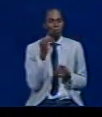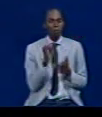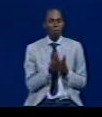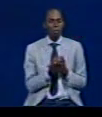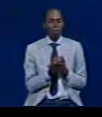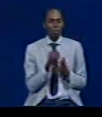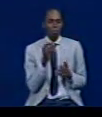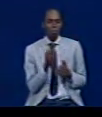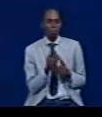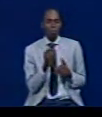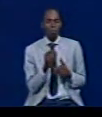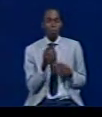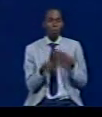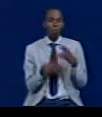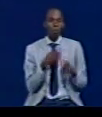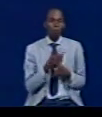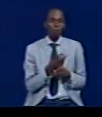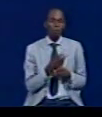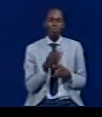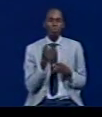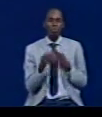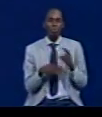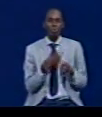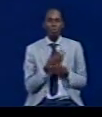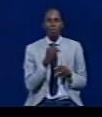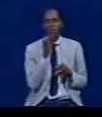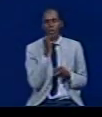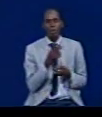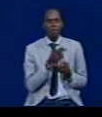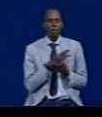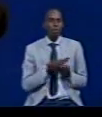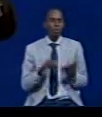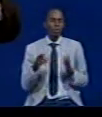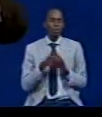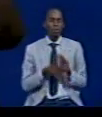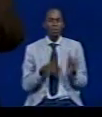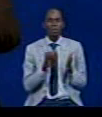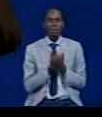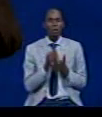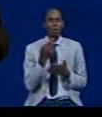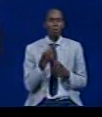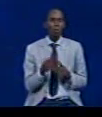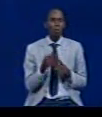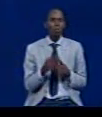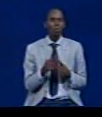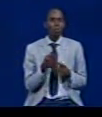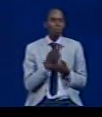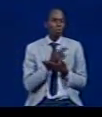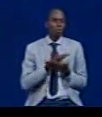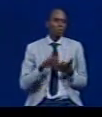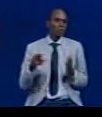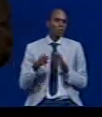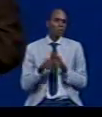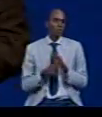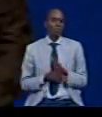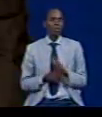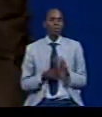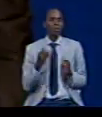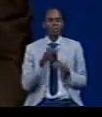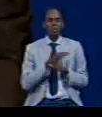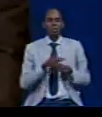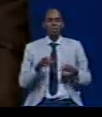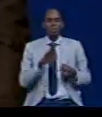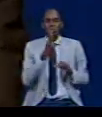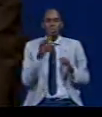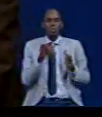pure. Holiness, think about it. Holiness, that word has been cleansed from every pollution. They don't use that